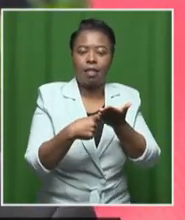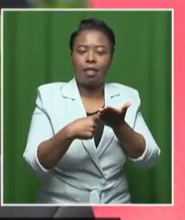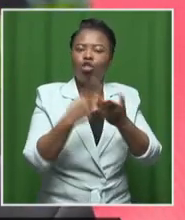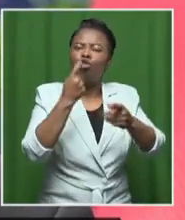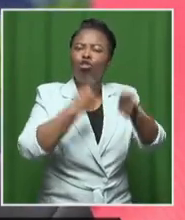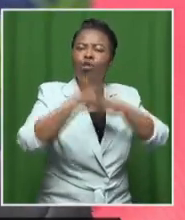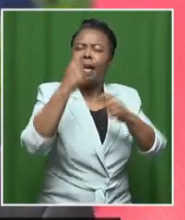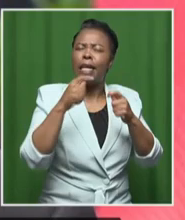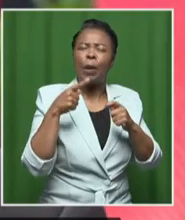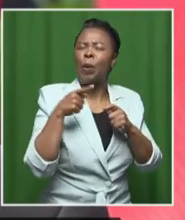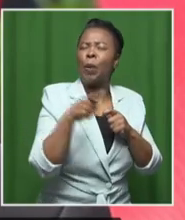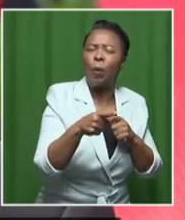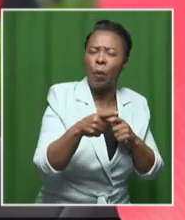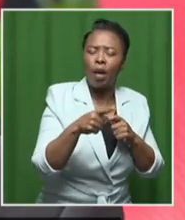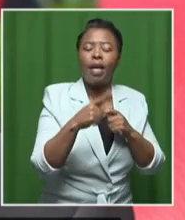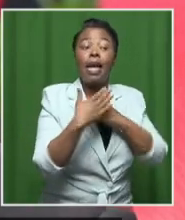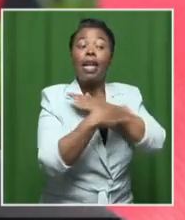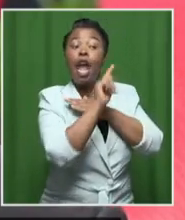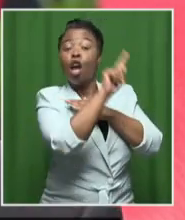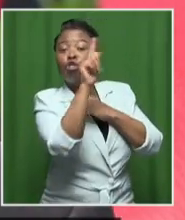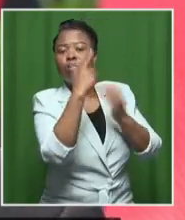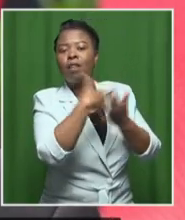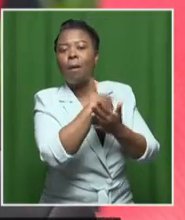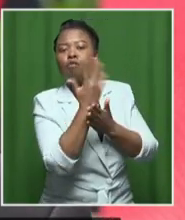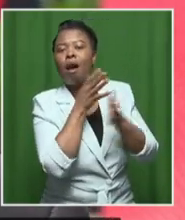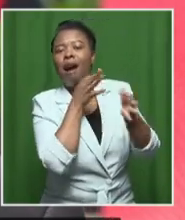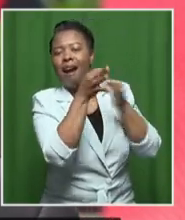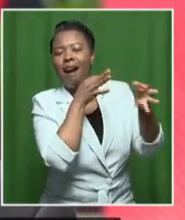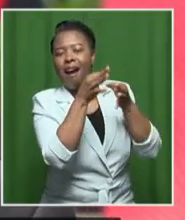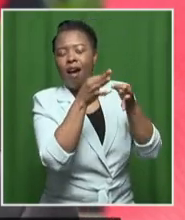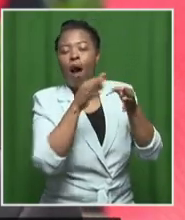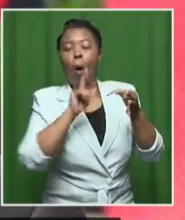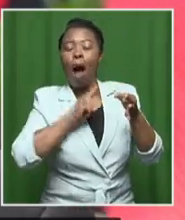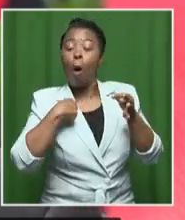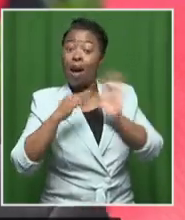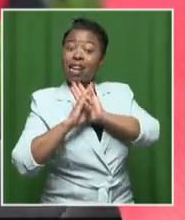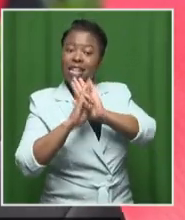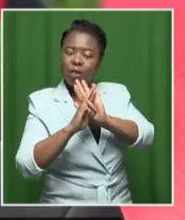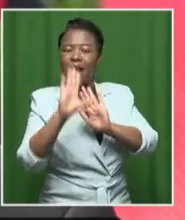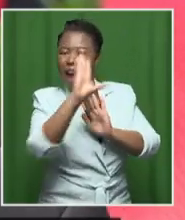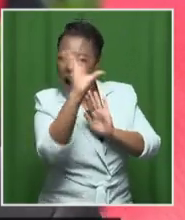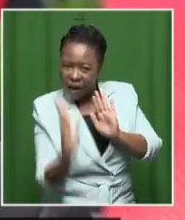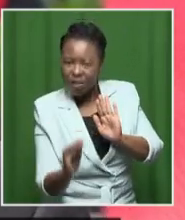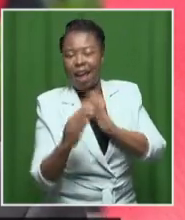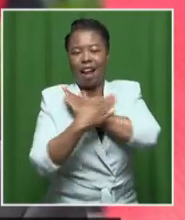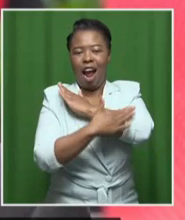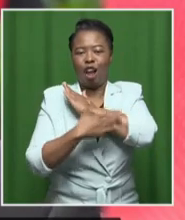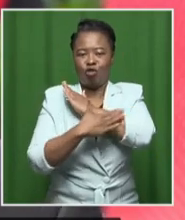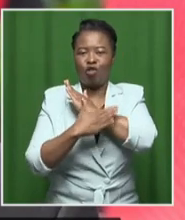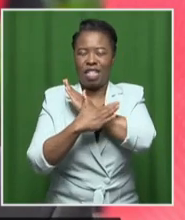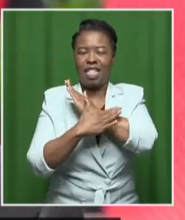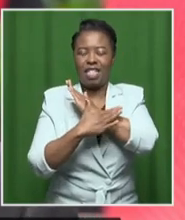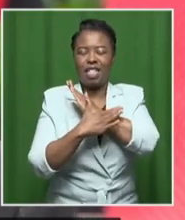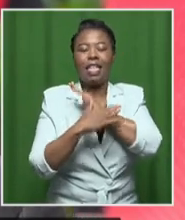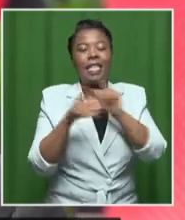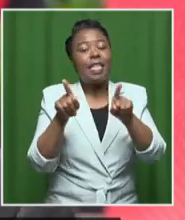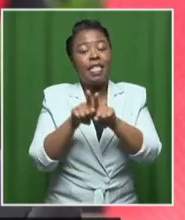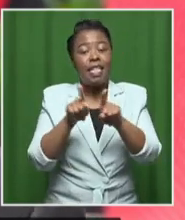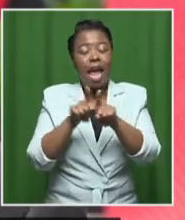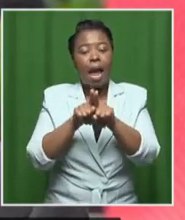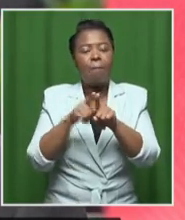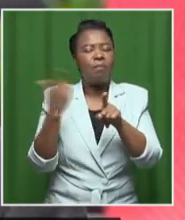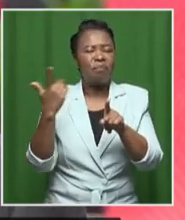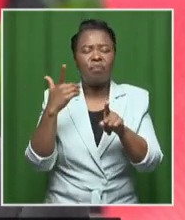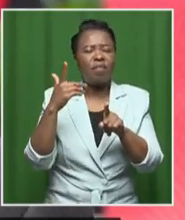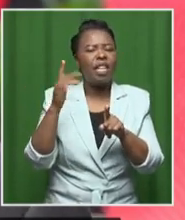nations, but they also say we're representing the broader African countries. Another important thing is the reinsurance the